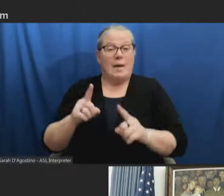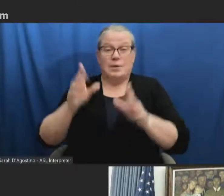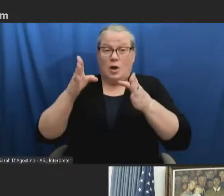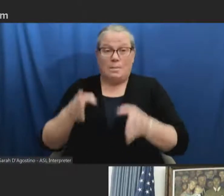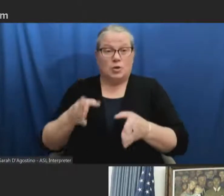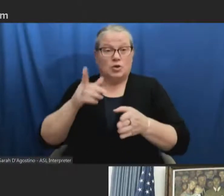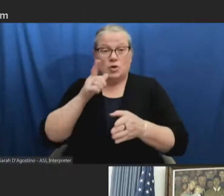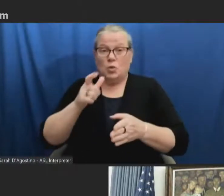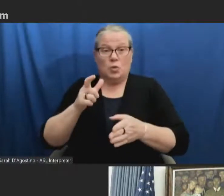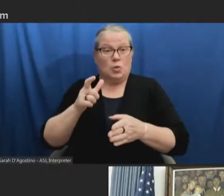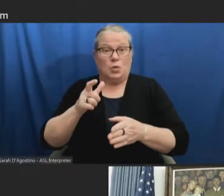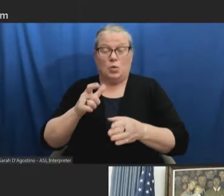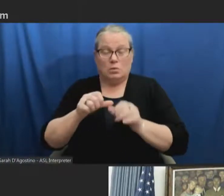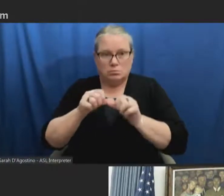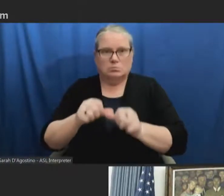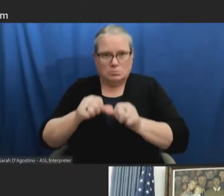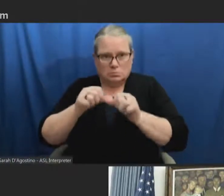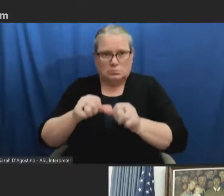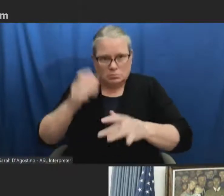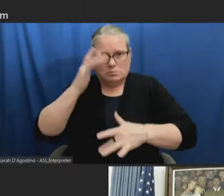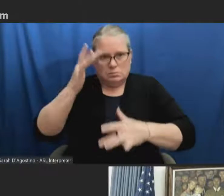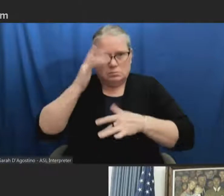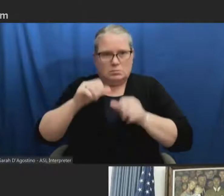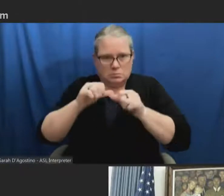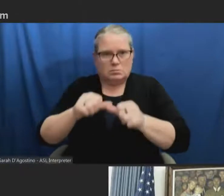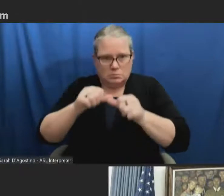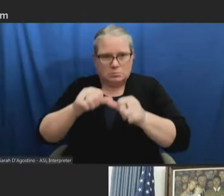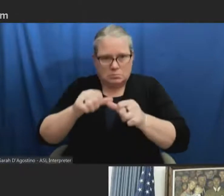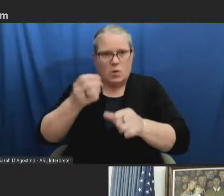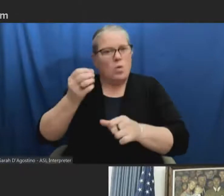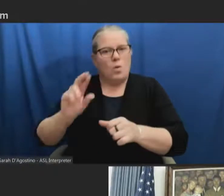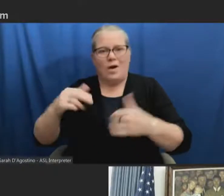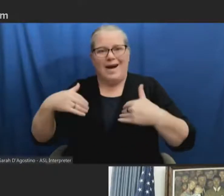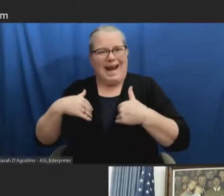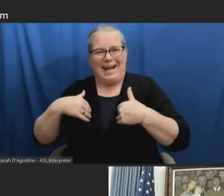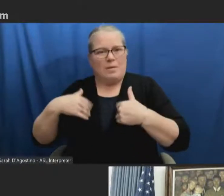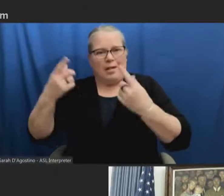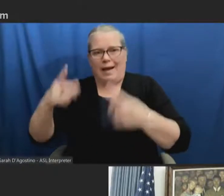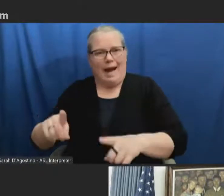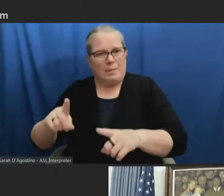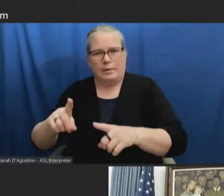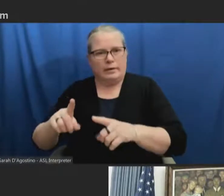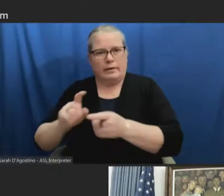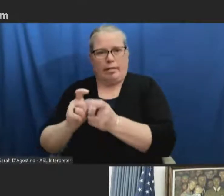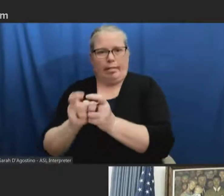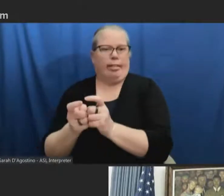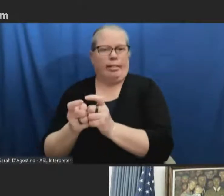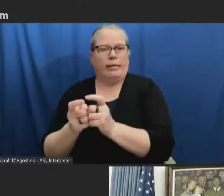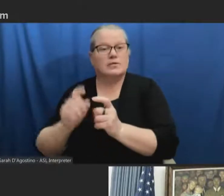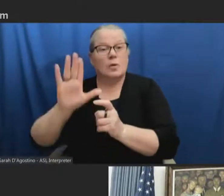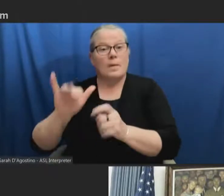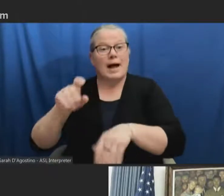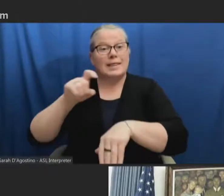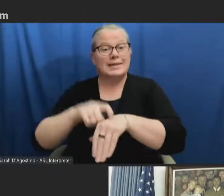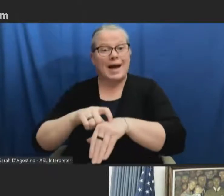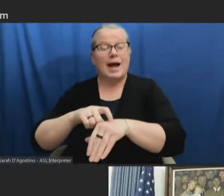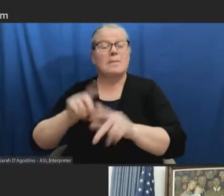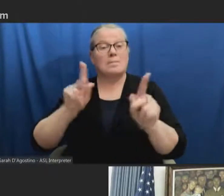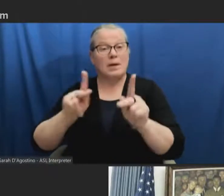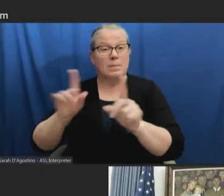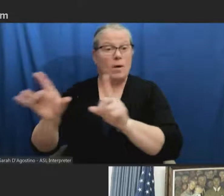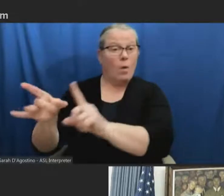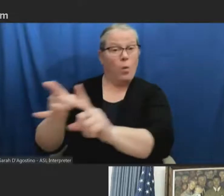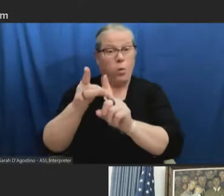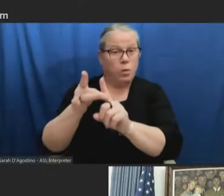animal reservoir for more than a year before it re-entered human circulation. So by the time it re-entered human circulation, it was dramatically different. Assuming that this